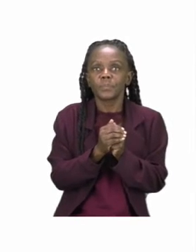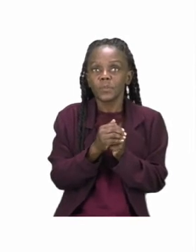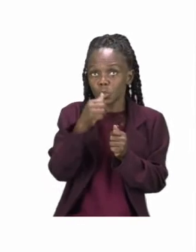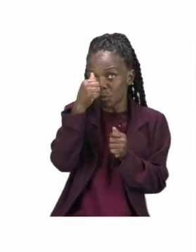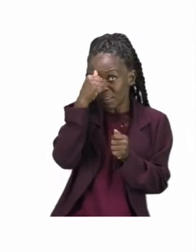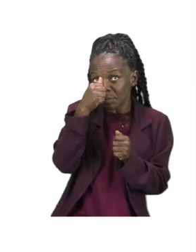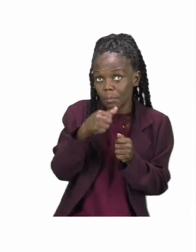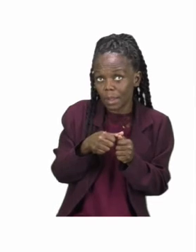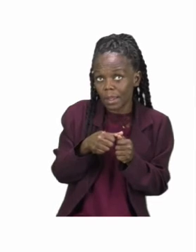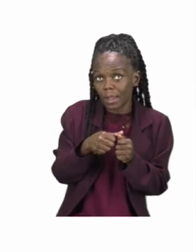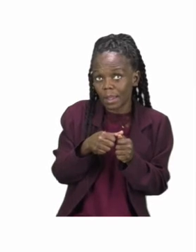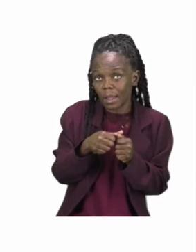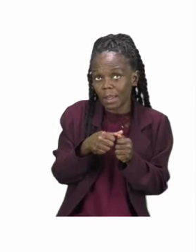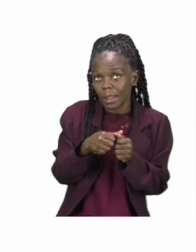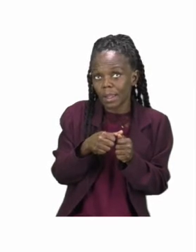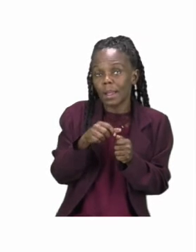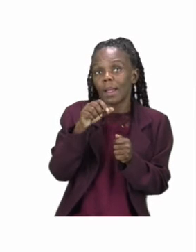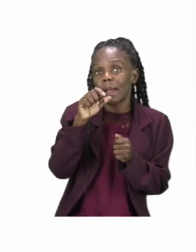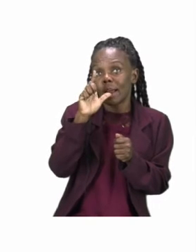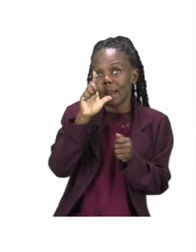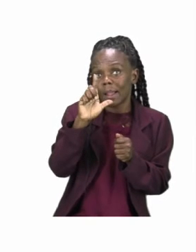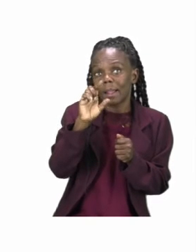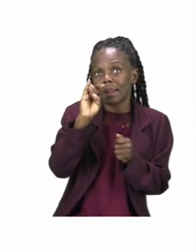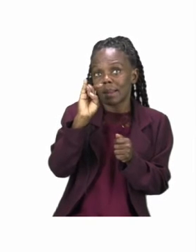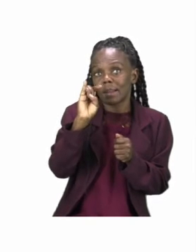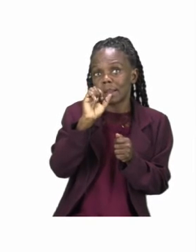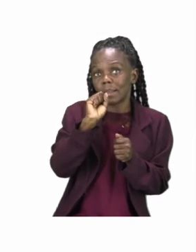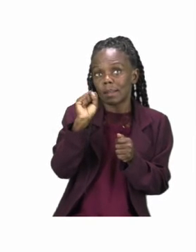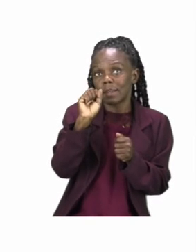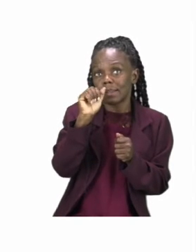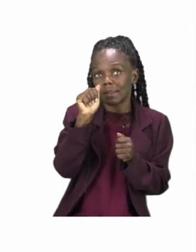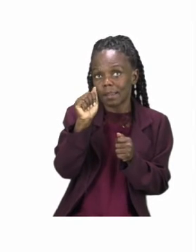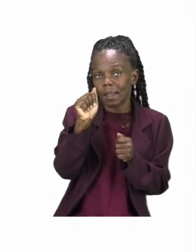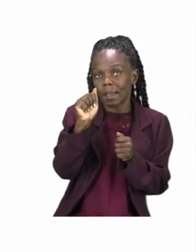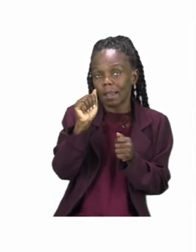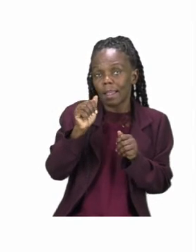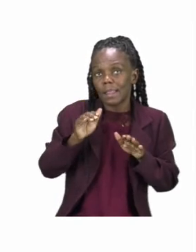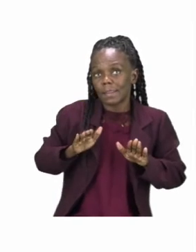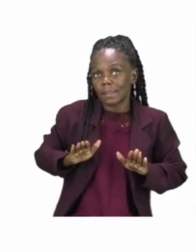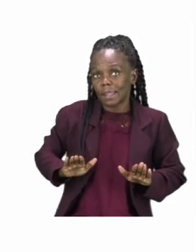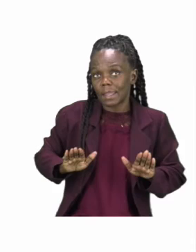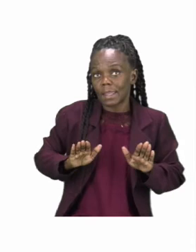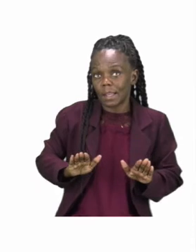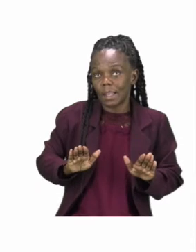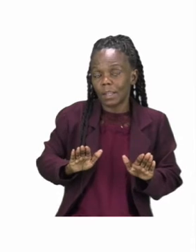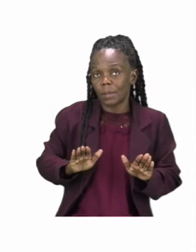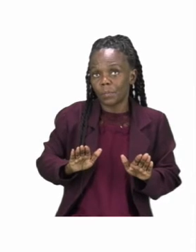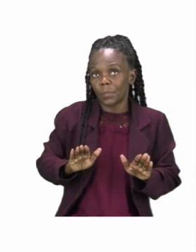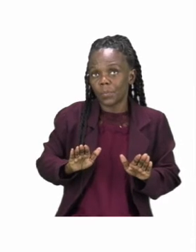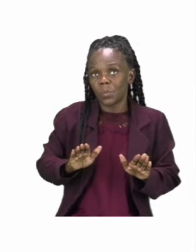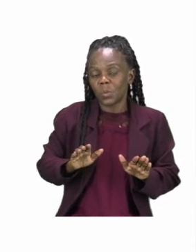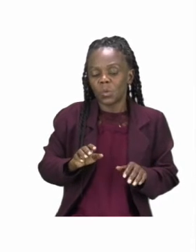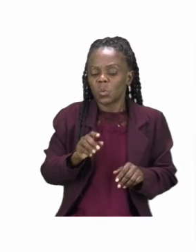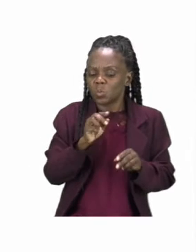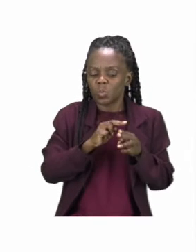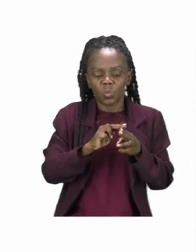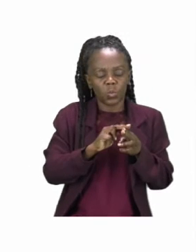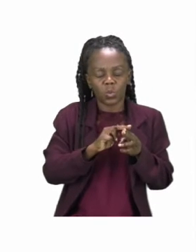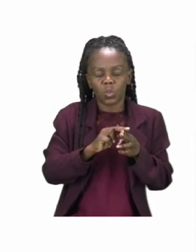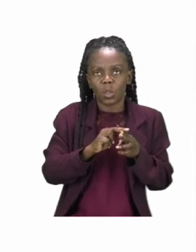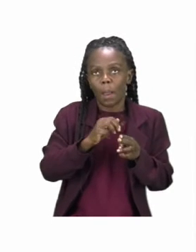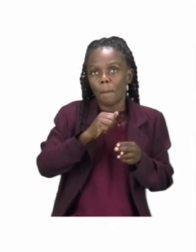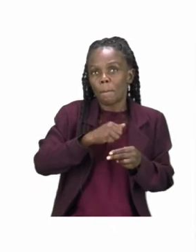right? It is. And our body parts are like the different pieces of this machine. It needs to work together so we